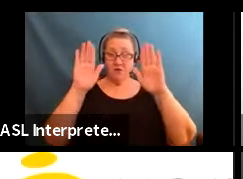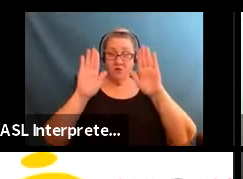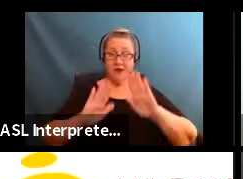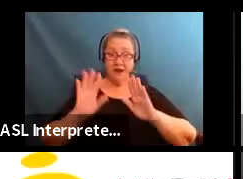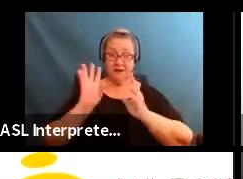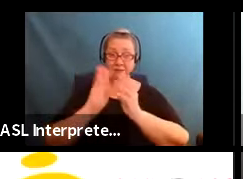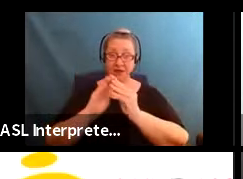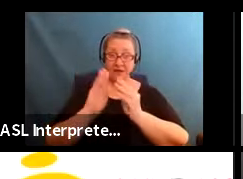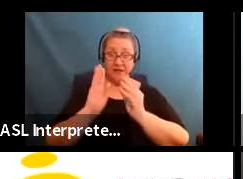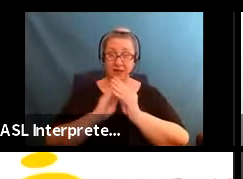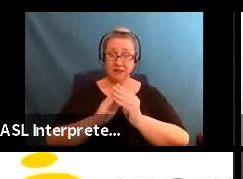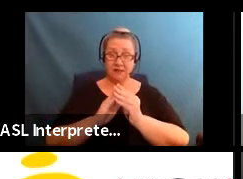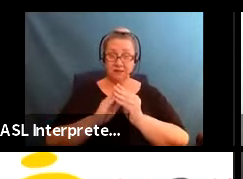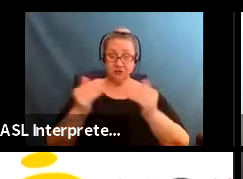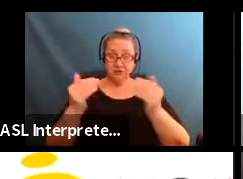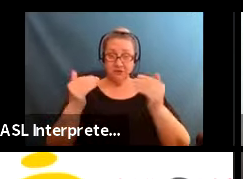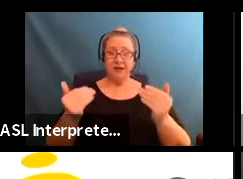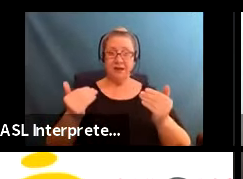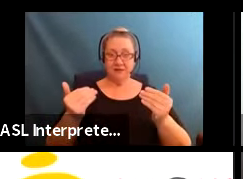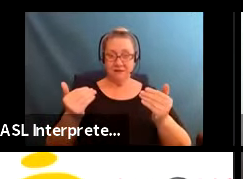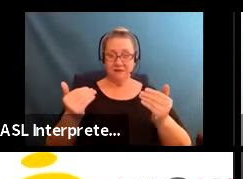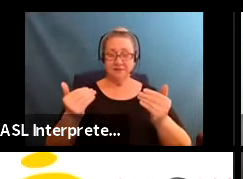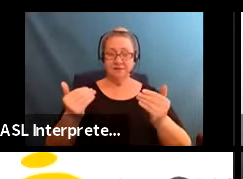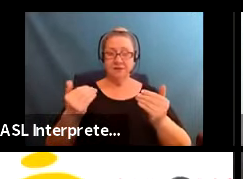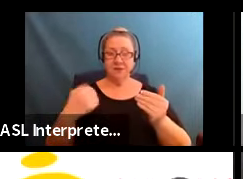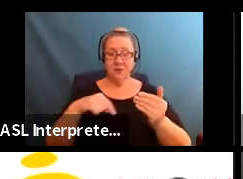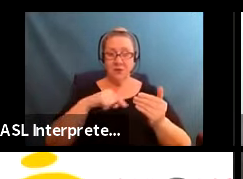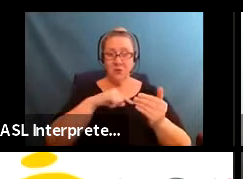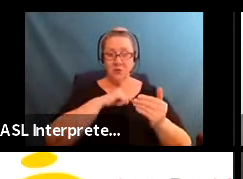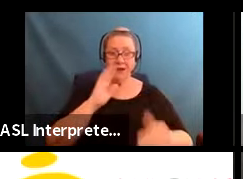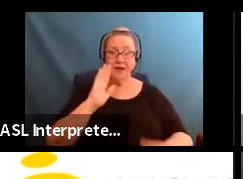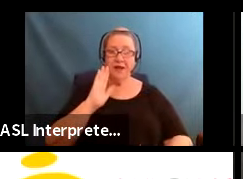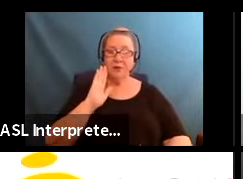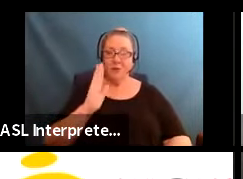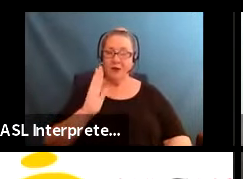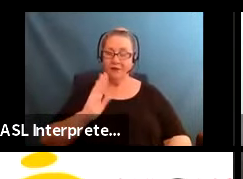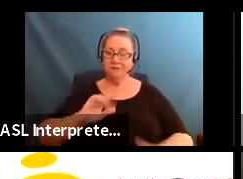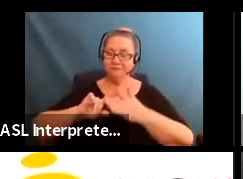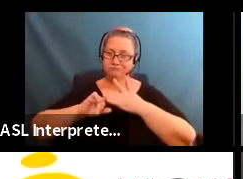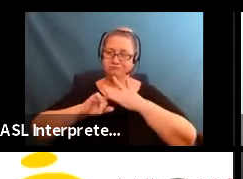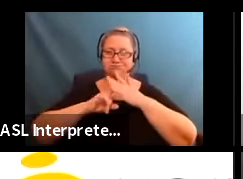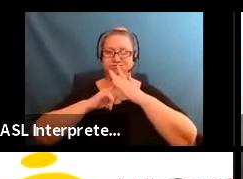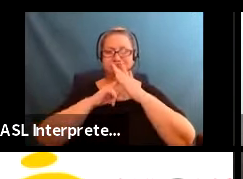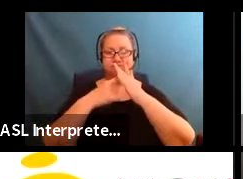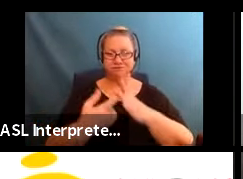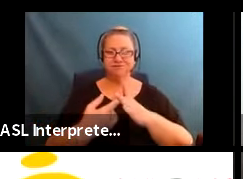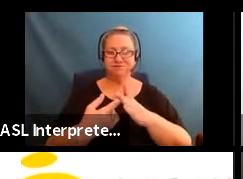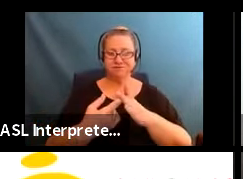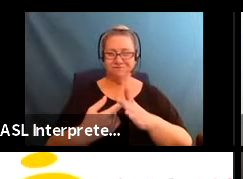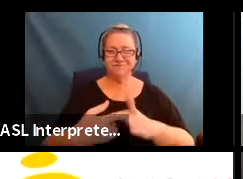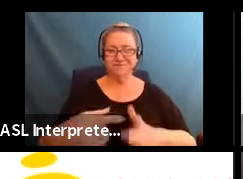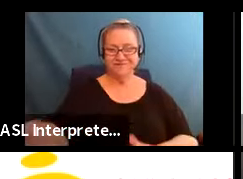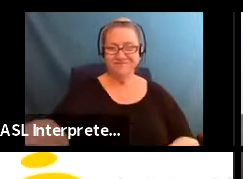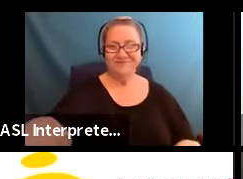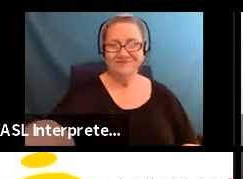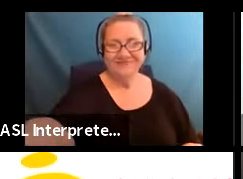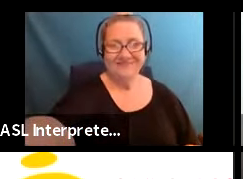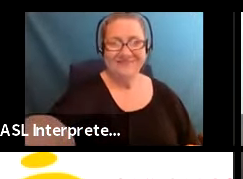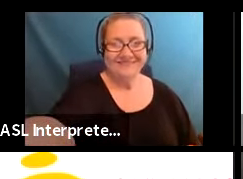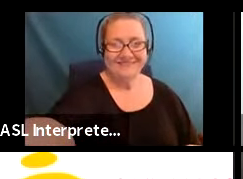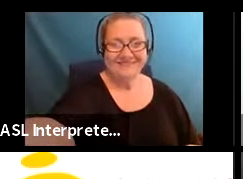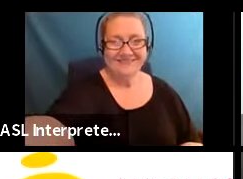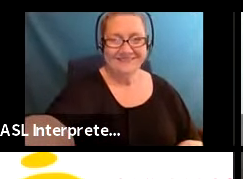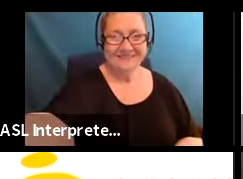ahead. And so we will dive into it. I want